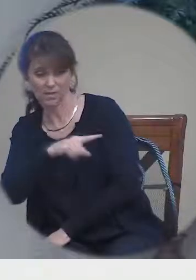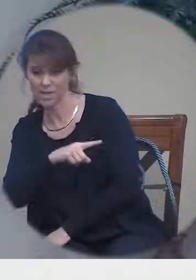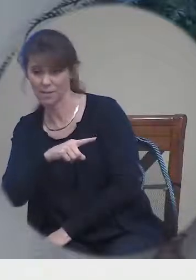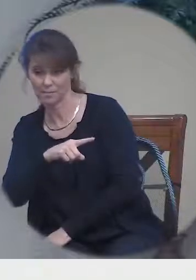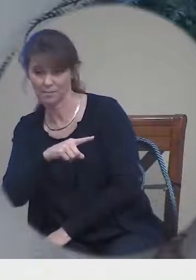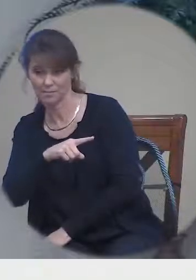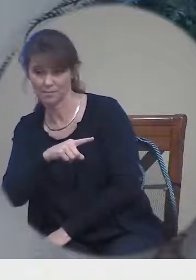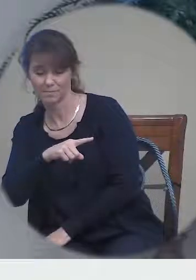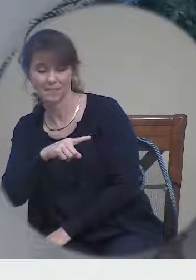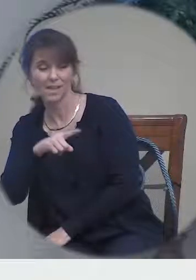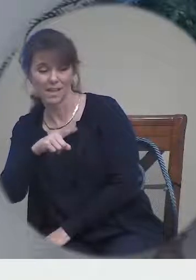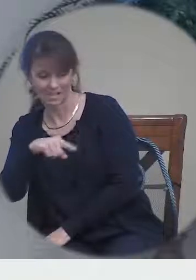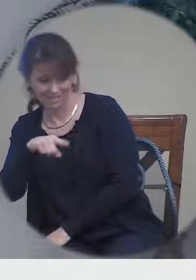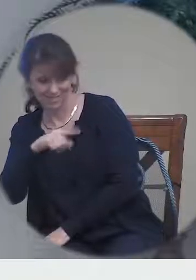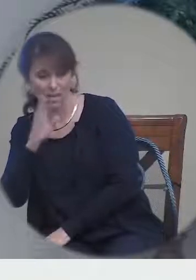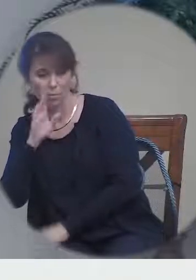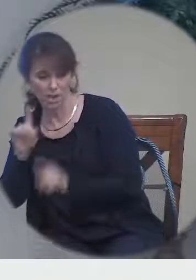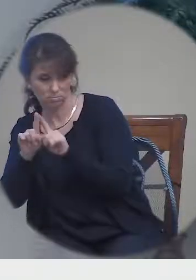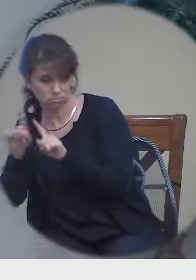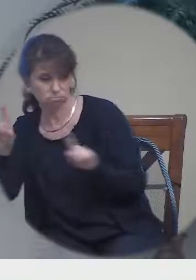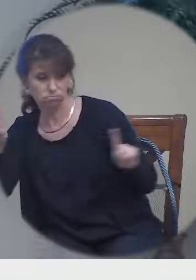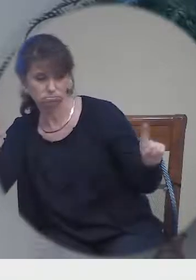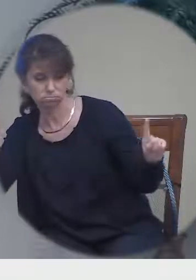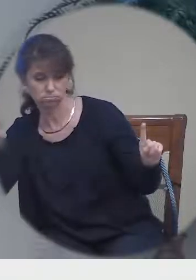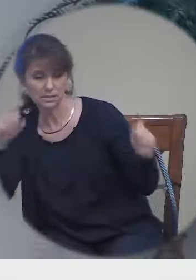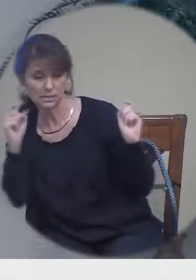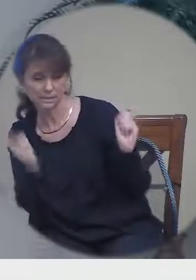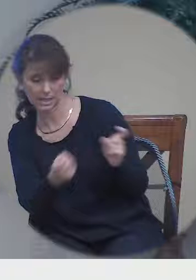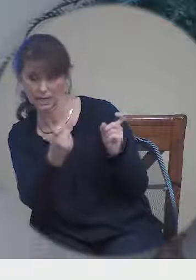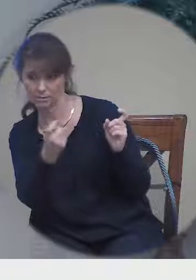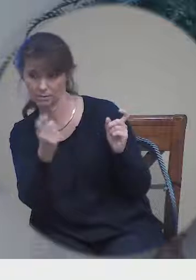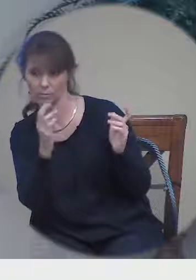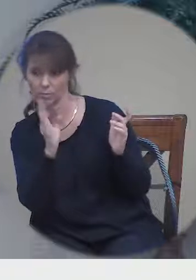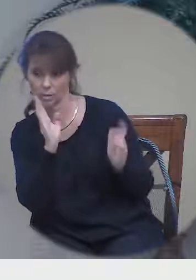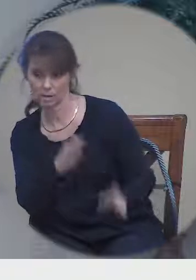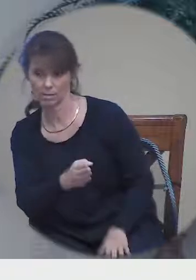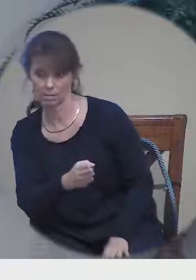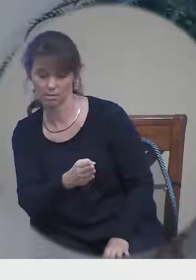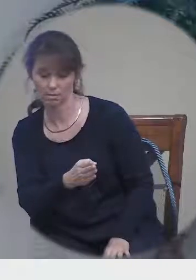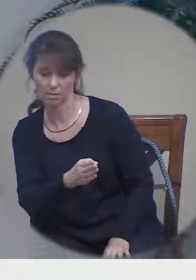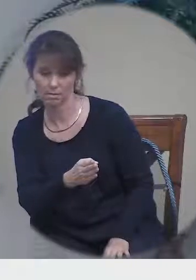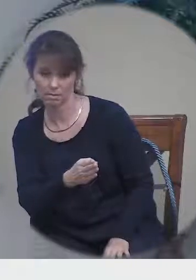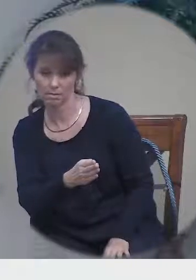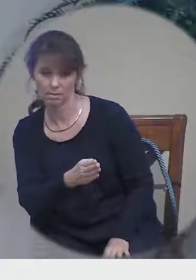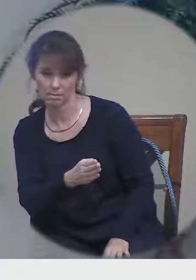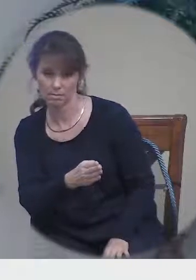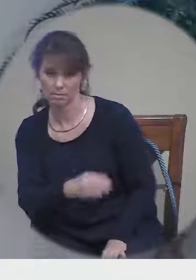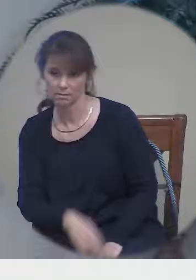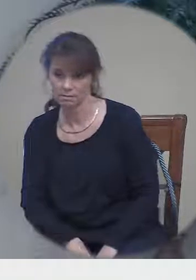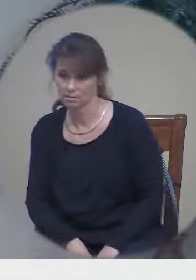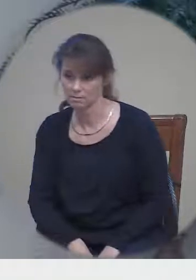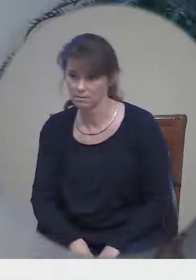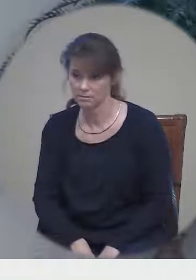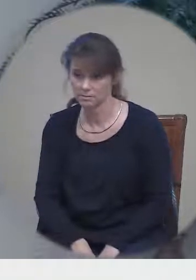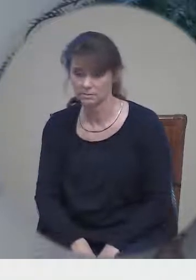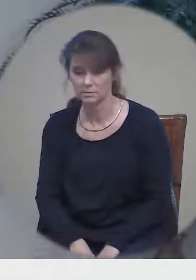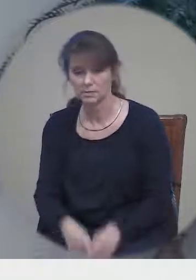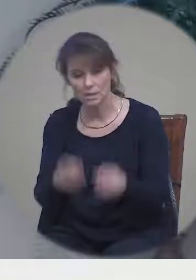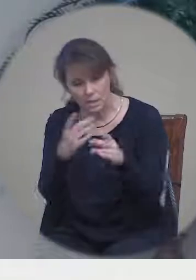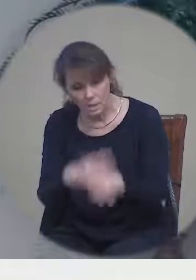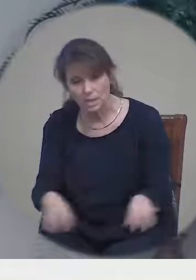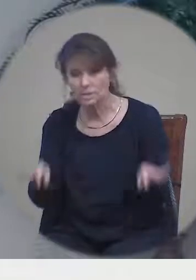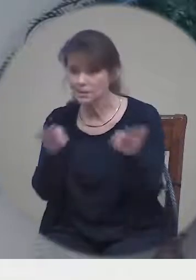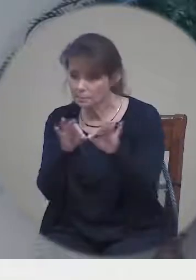their lives. Because again, it matters how you respond to what